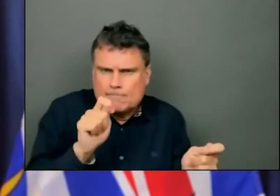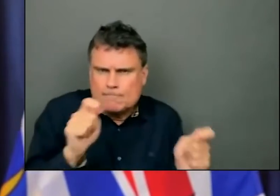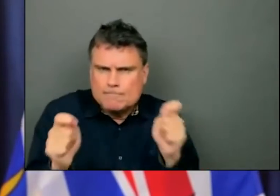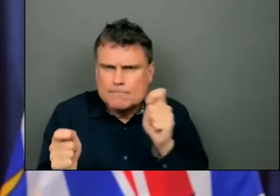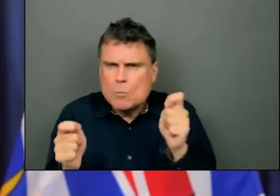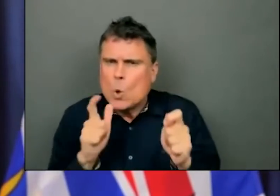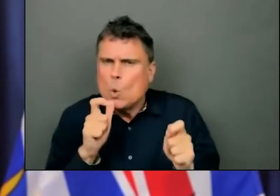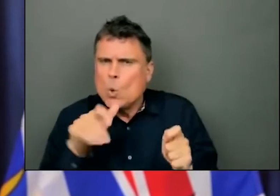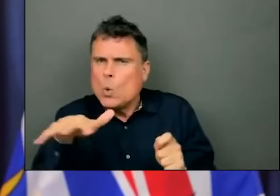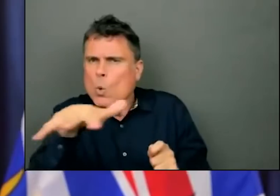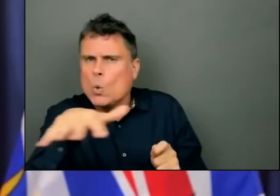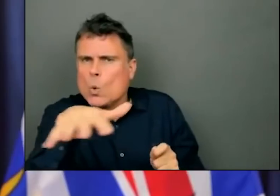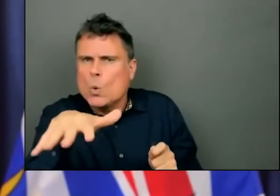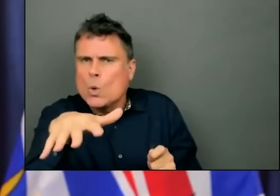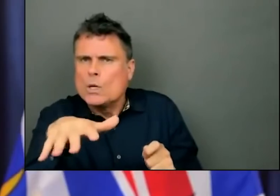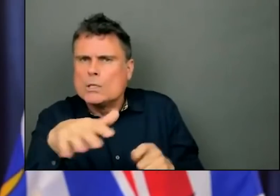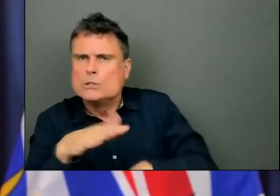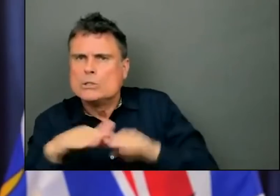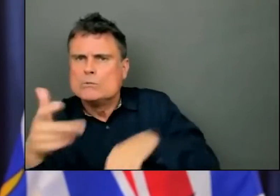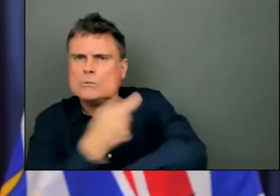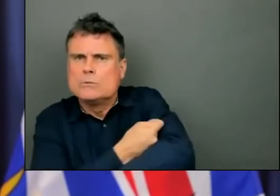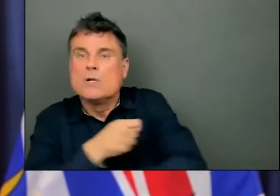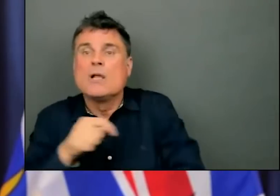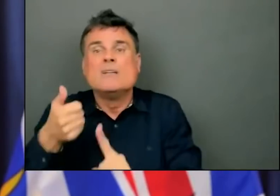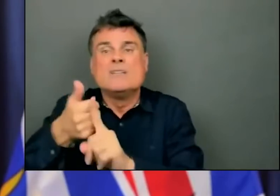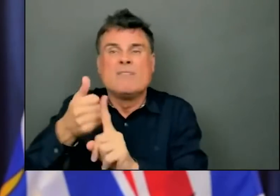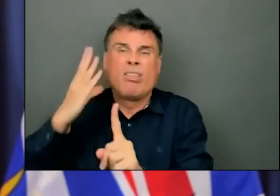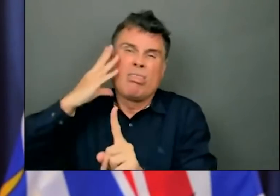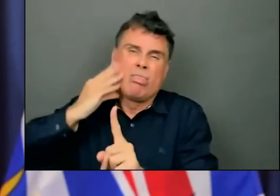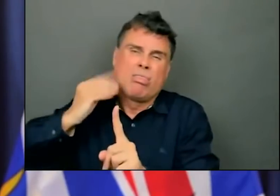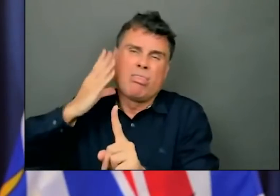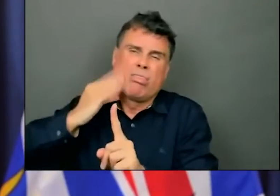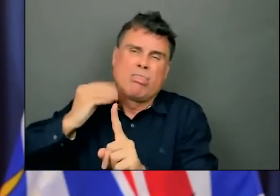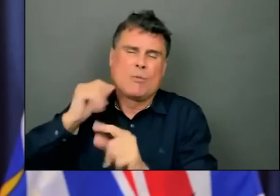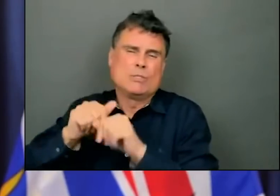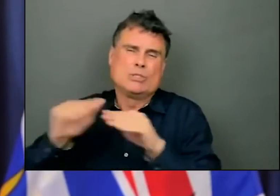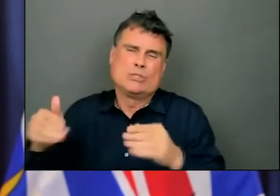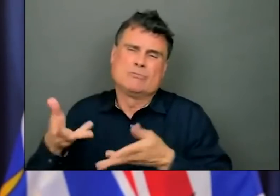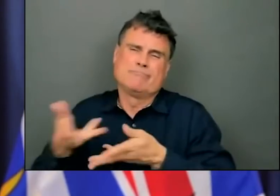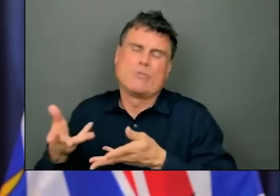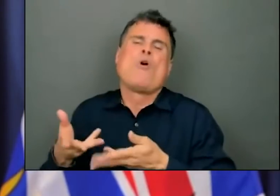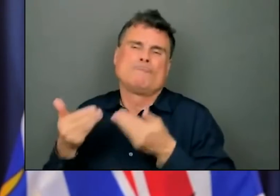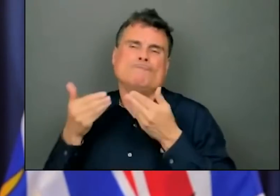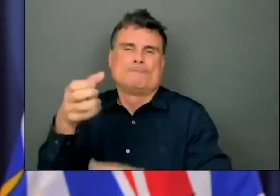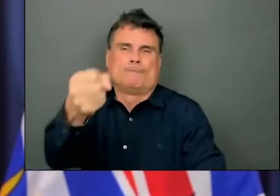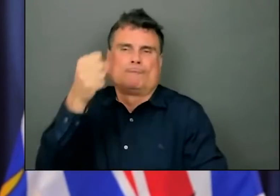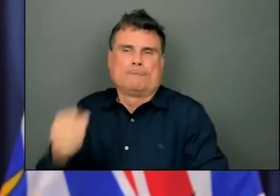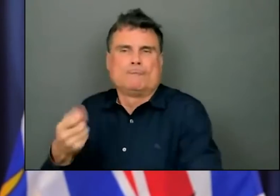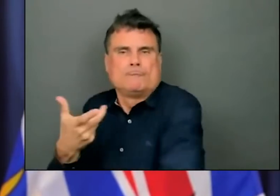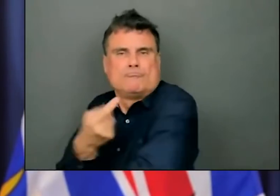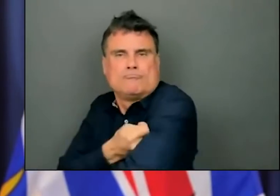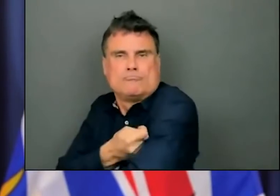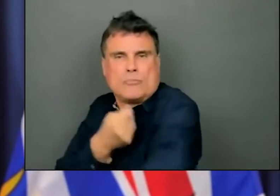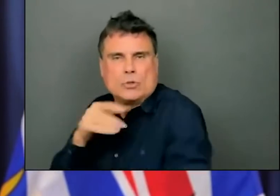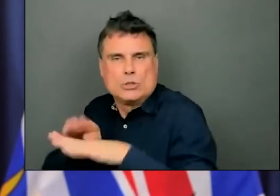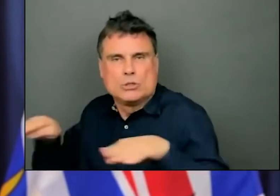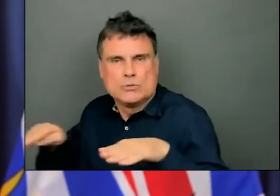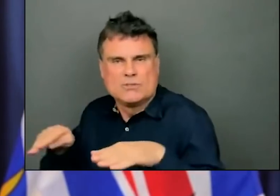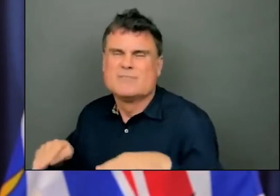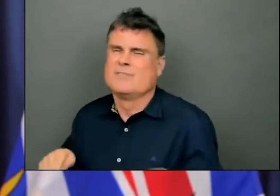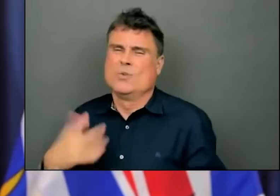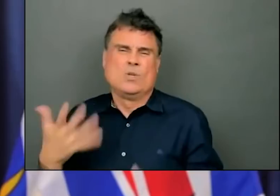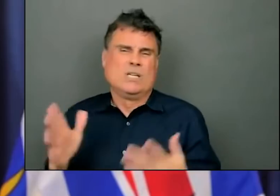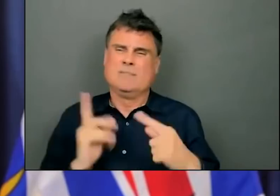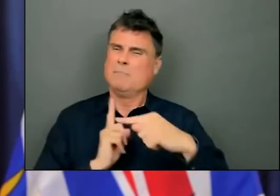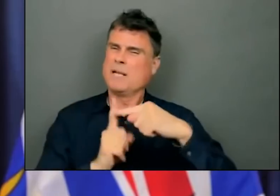of experience with children. And the experience that I've heard from parents is how positive it has been at our vaccination clinic, and that